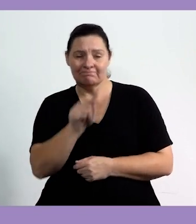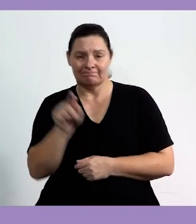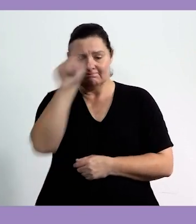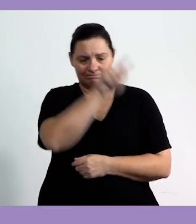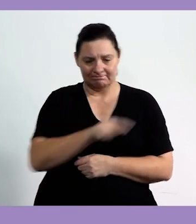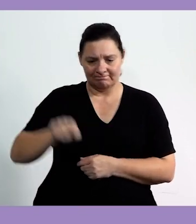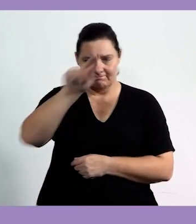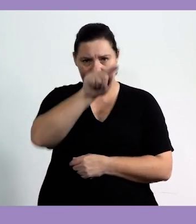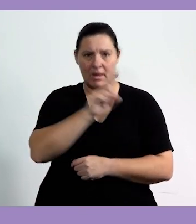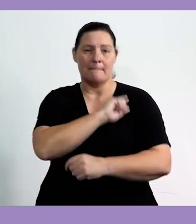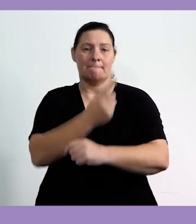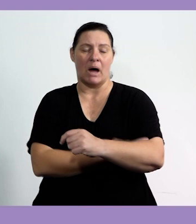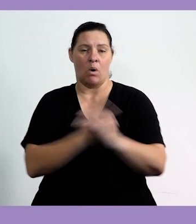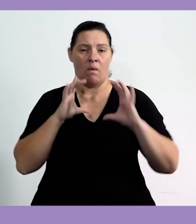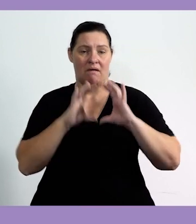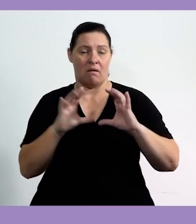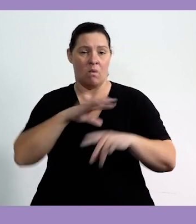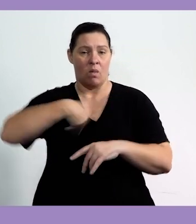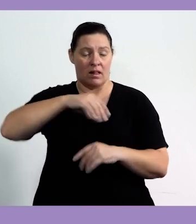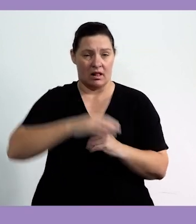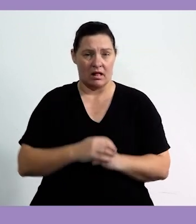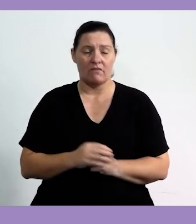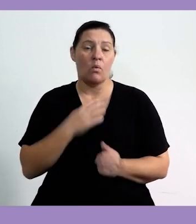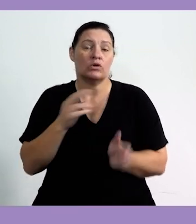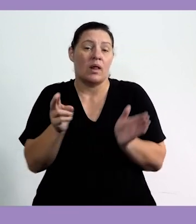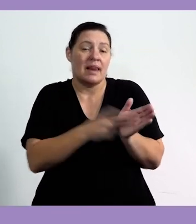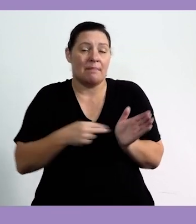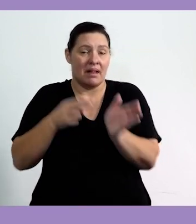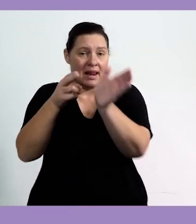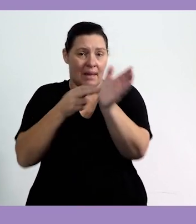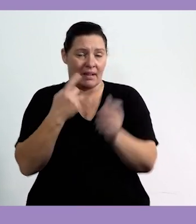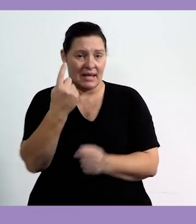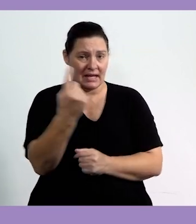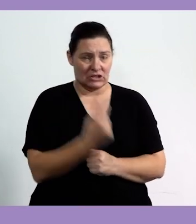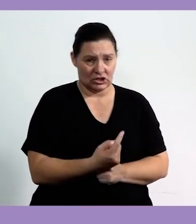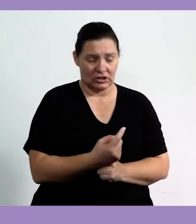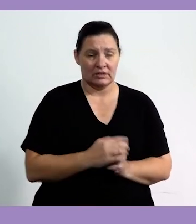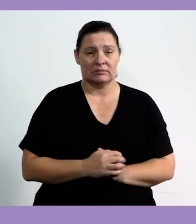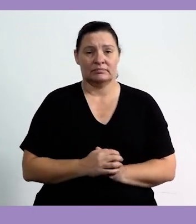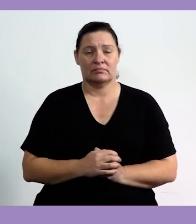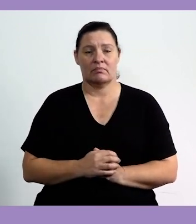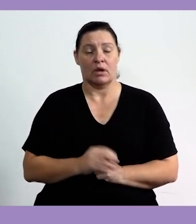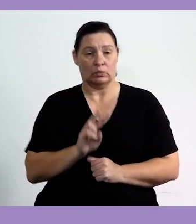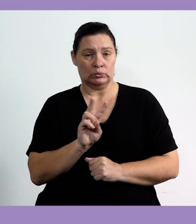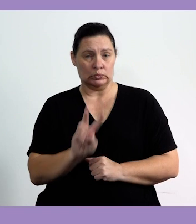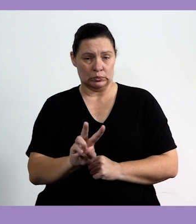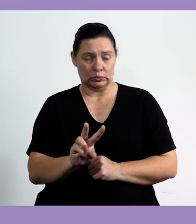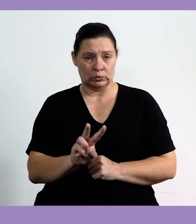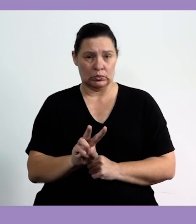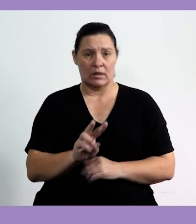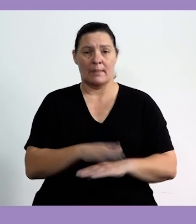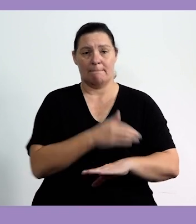called a power. Then when we want to label each of these numbers individually, the